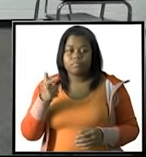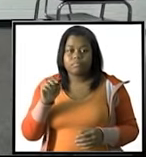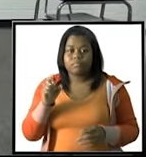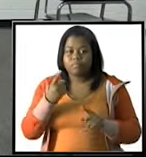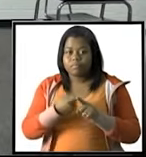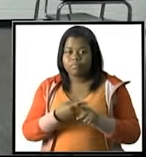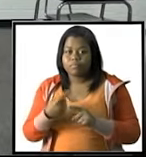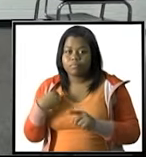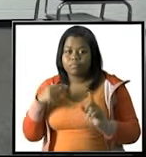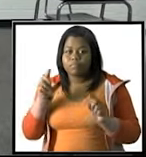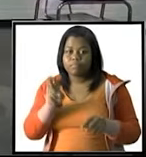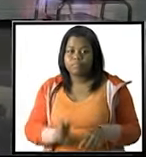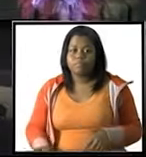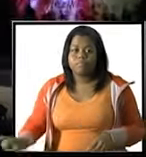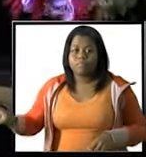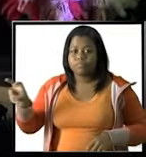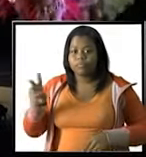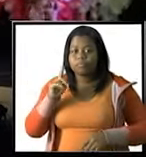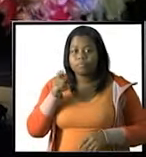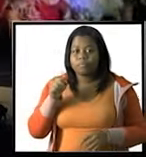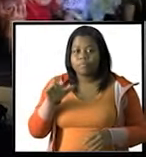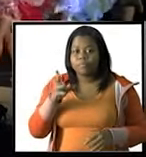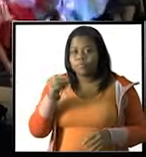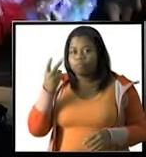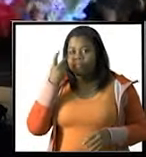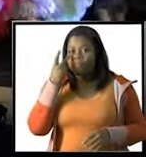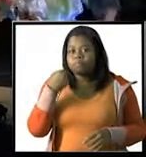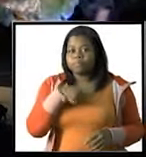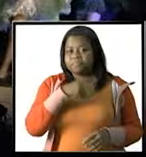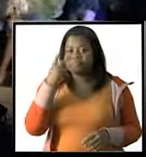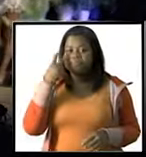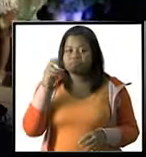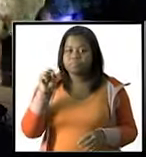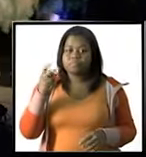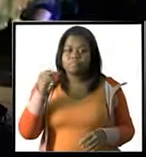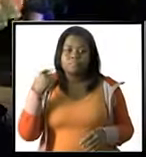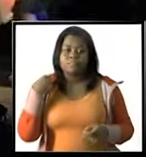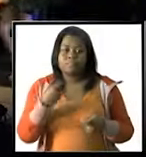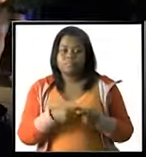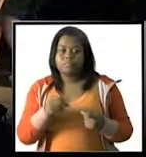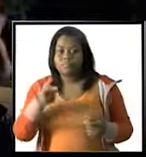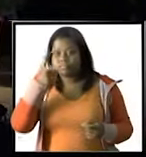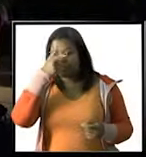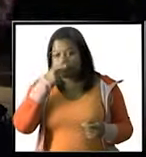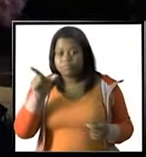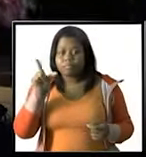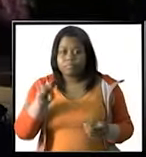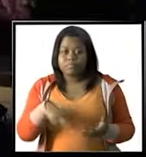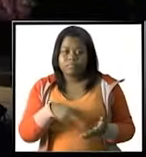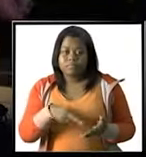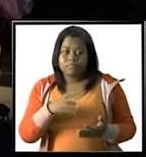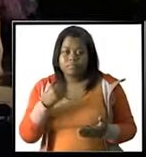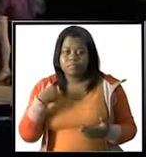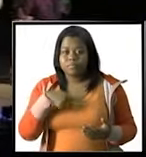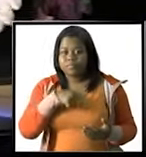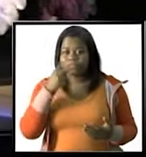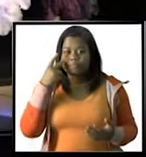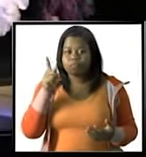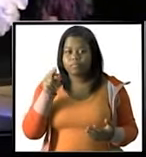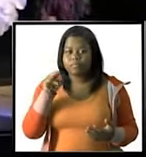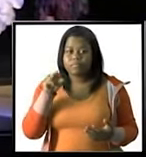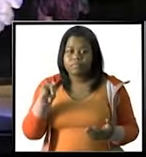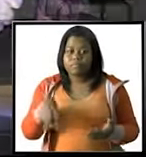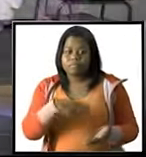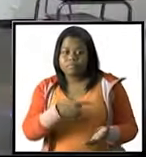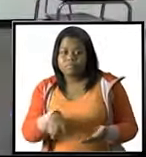we saw Spanish and Latin dancing. We saw various dances such as the merengue, the salsa, the bachata, the flamenco from